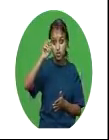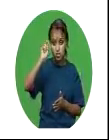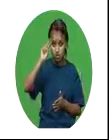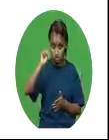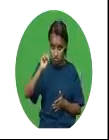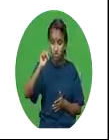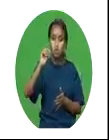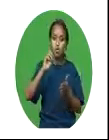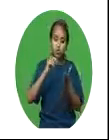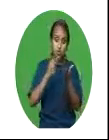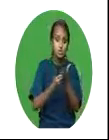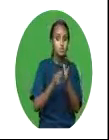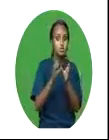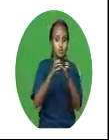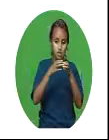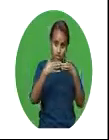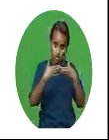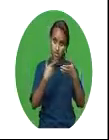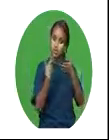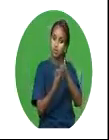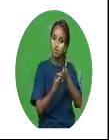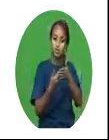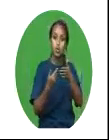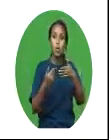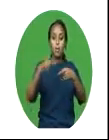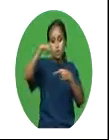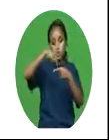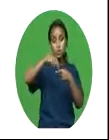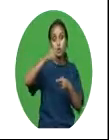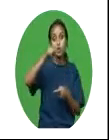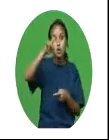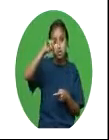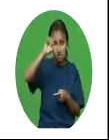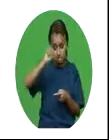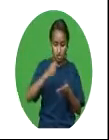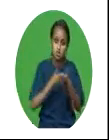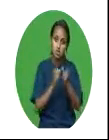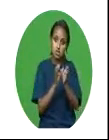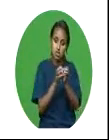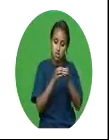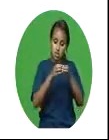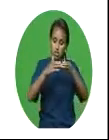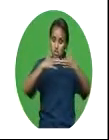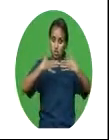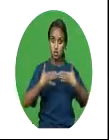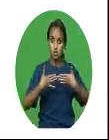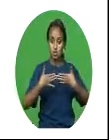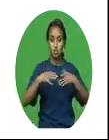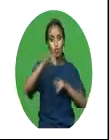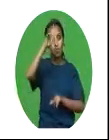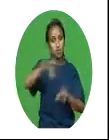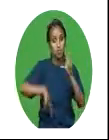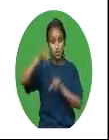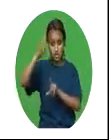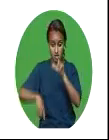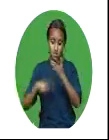of the cylinder is perpendicular to the axis, its rim will roll out to form the straight line.